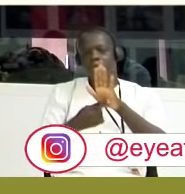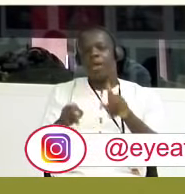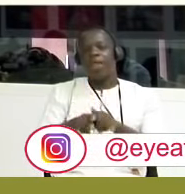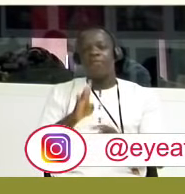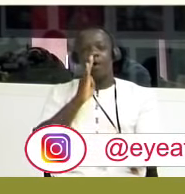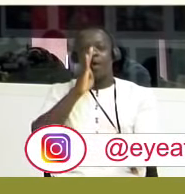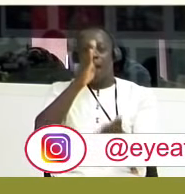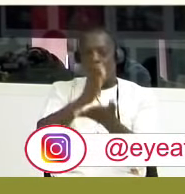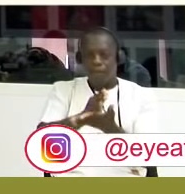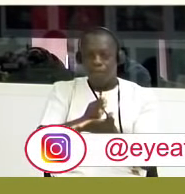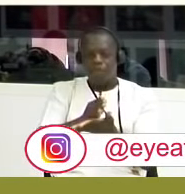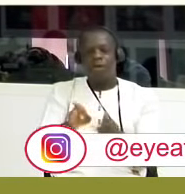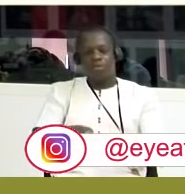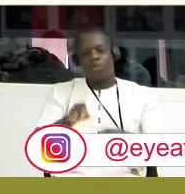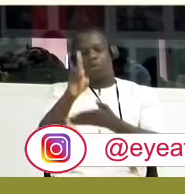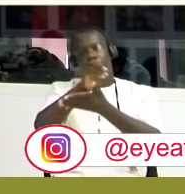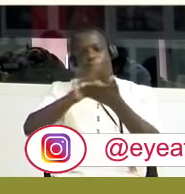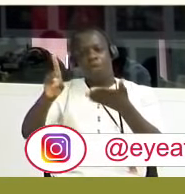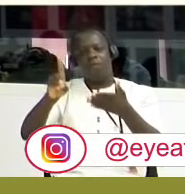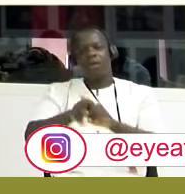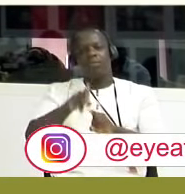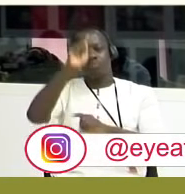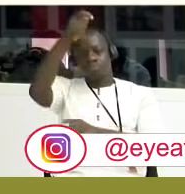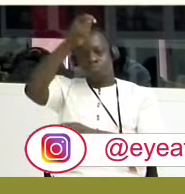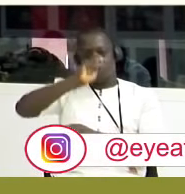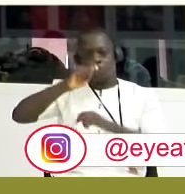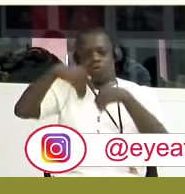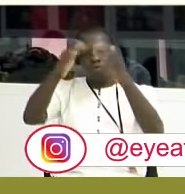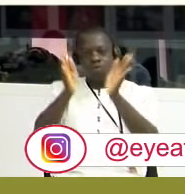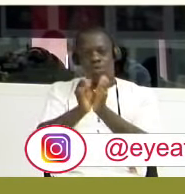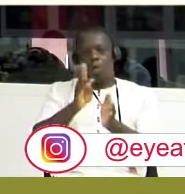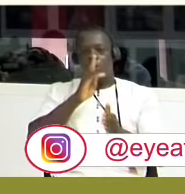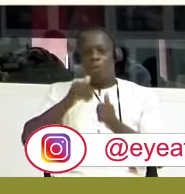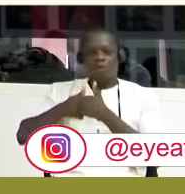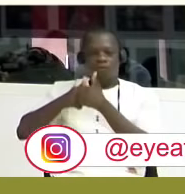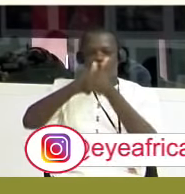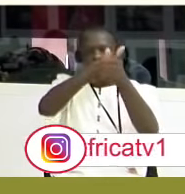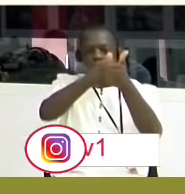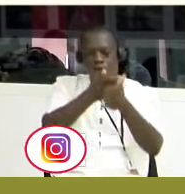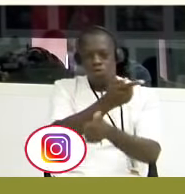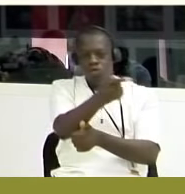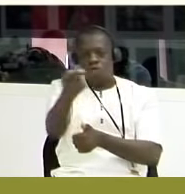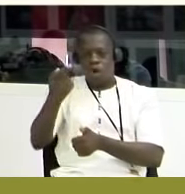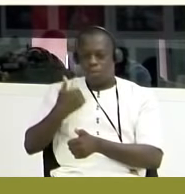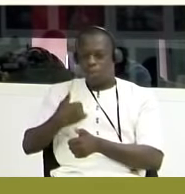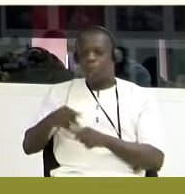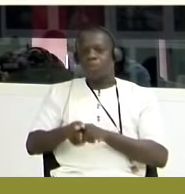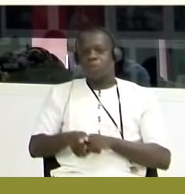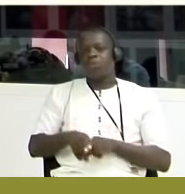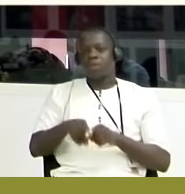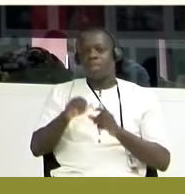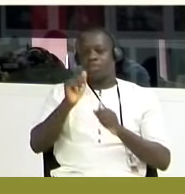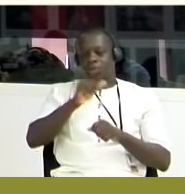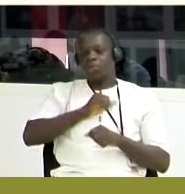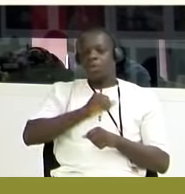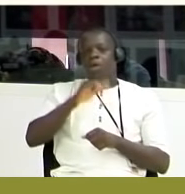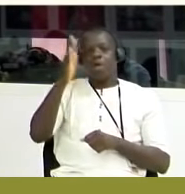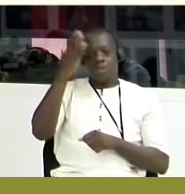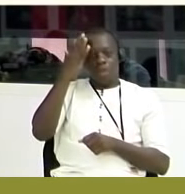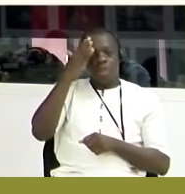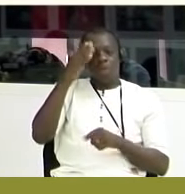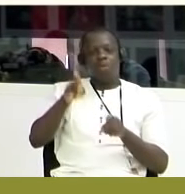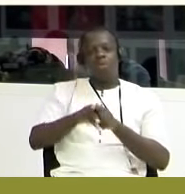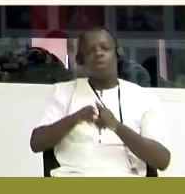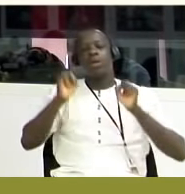they will provide escort, police escort, and also they will determine the itinerary that the demonstrators